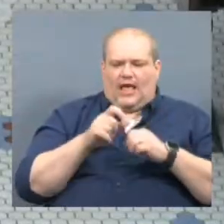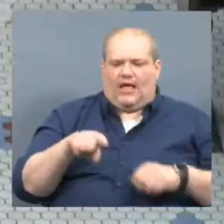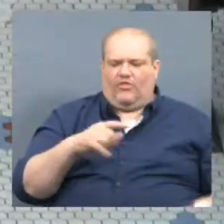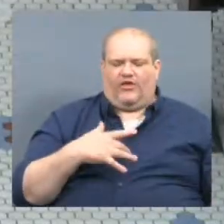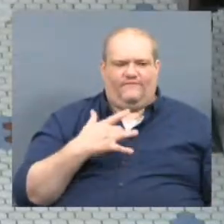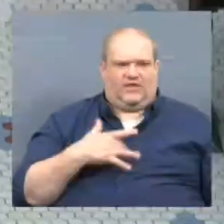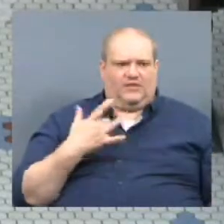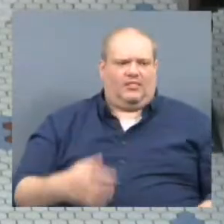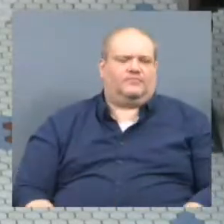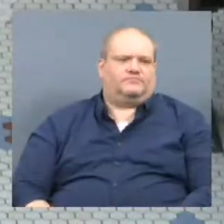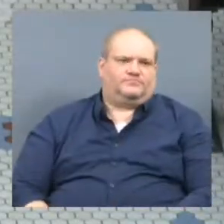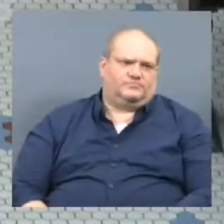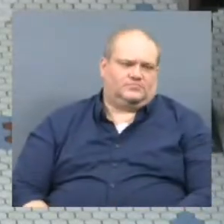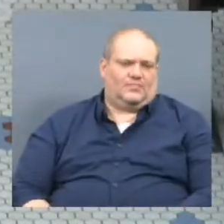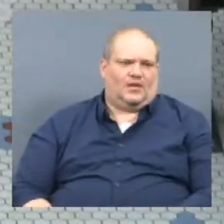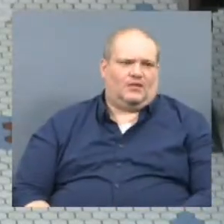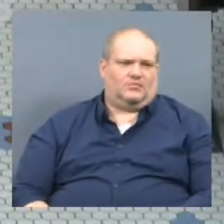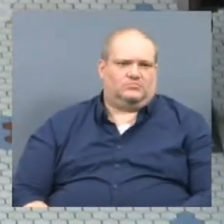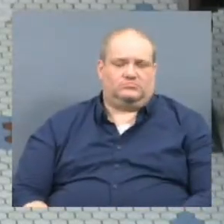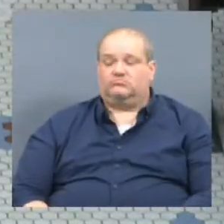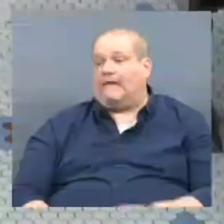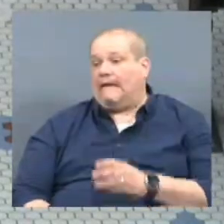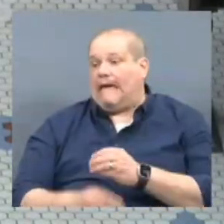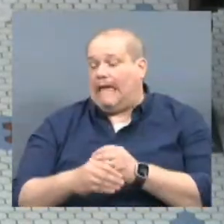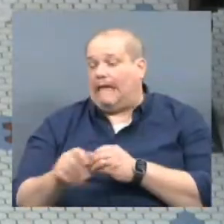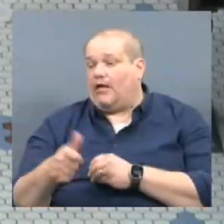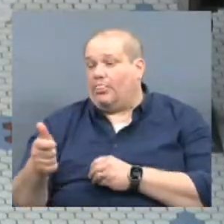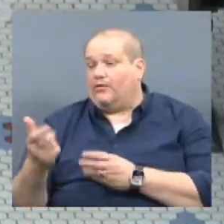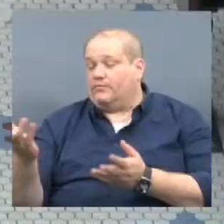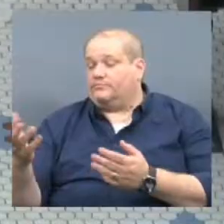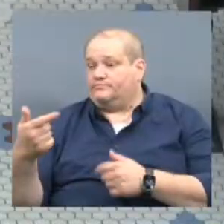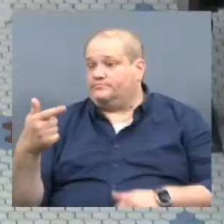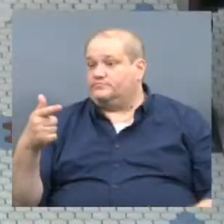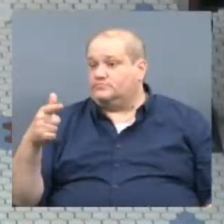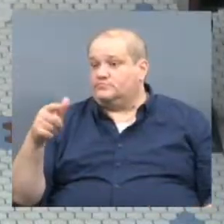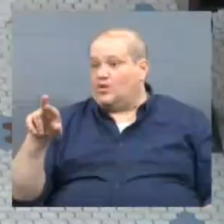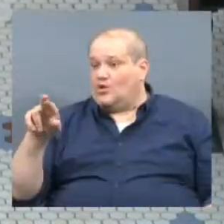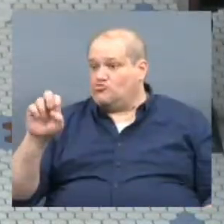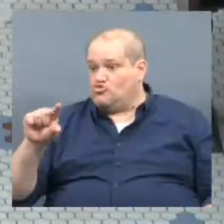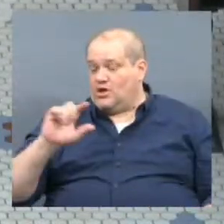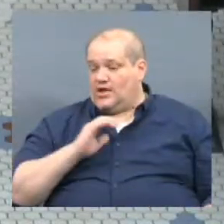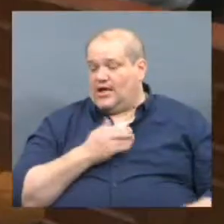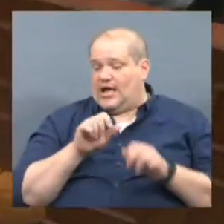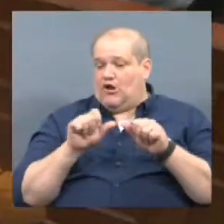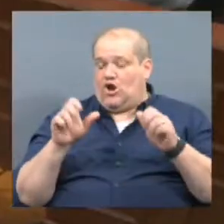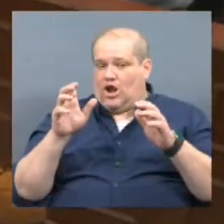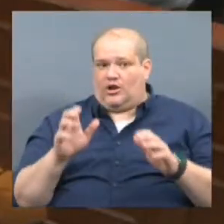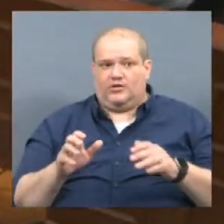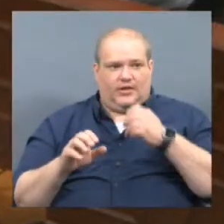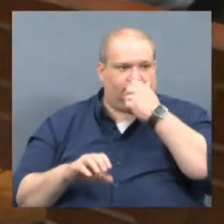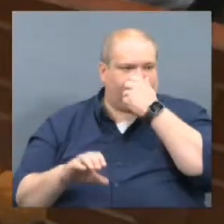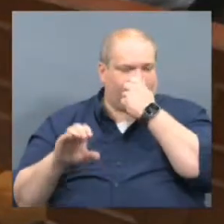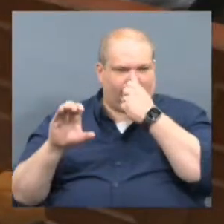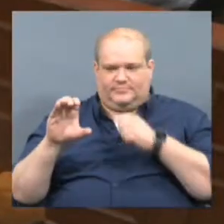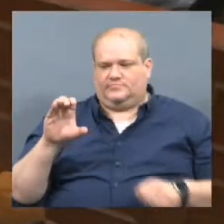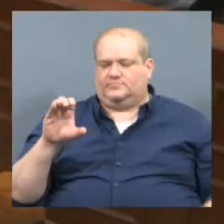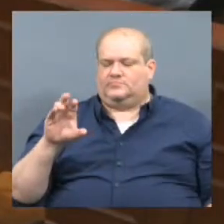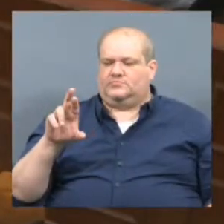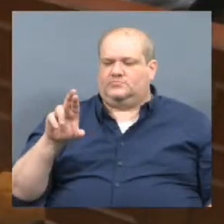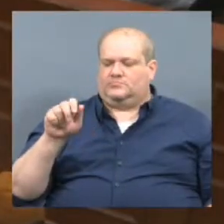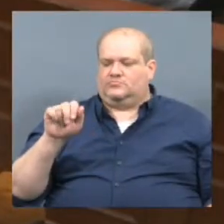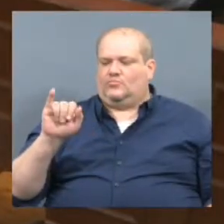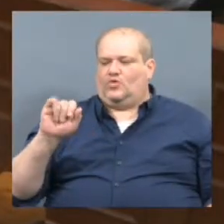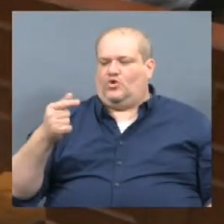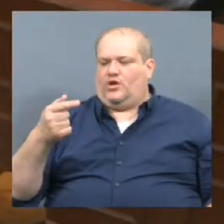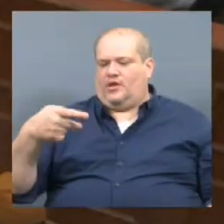So, you got anything else to say? Greg, this is our architect, Greg Peckham.